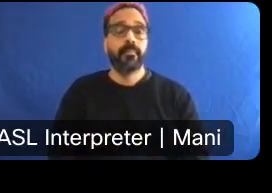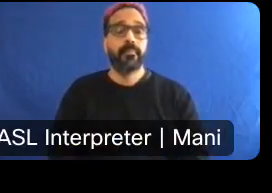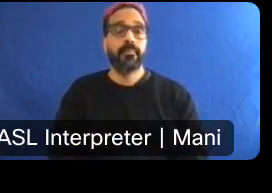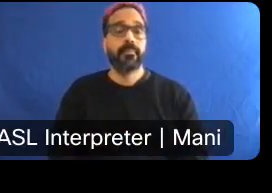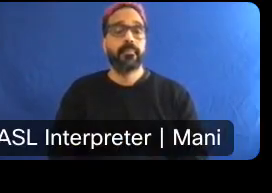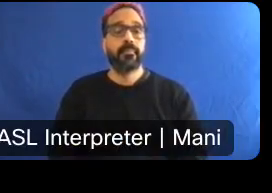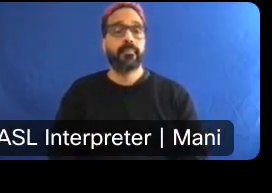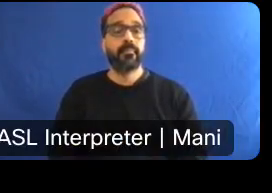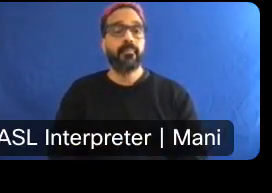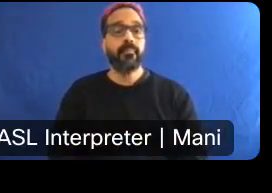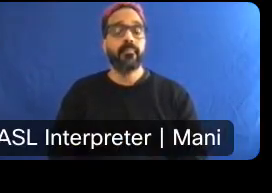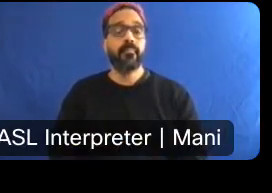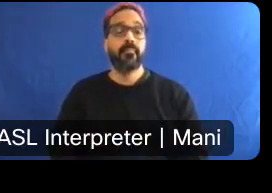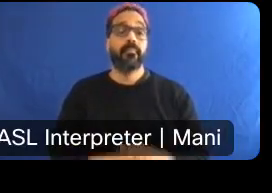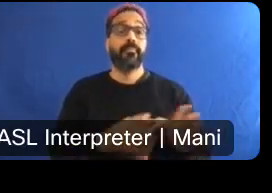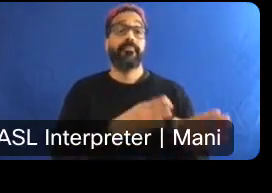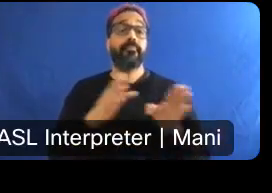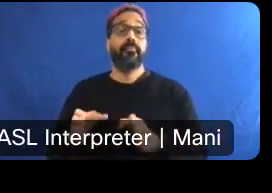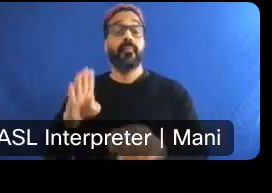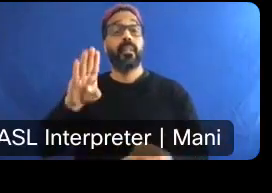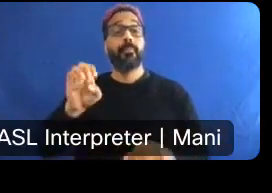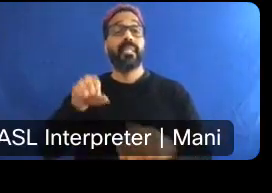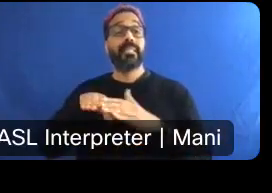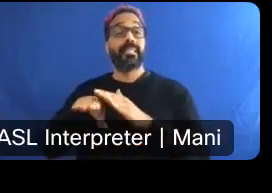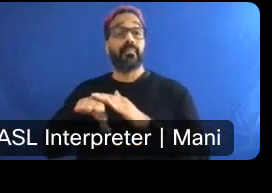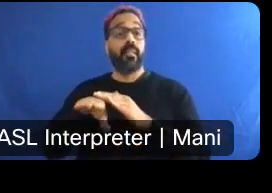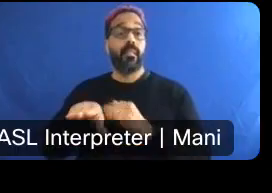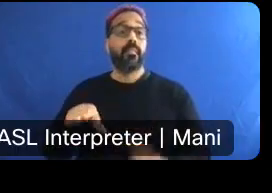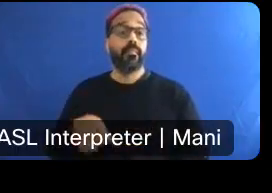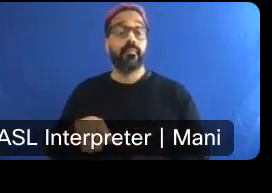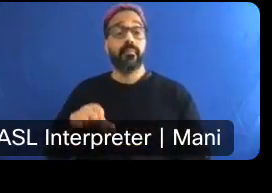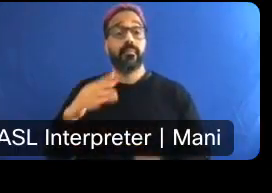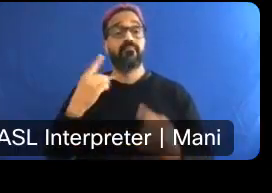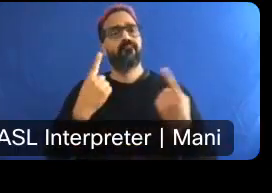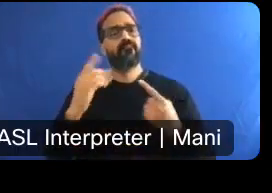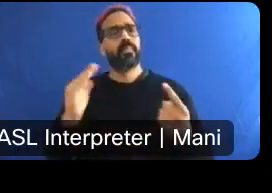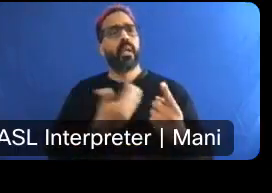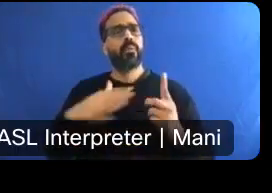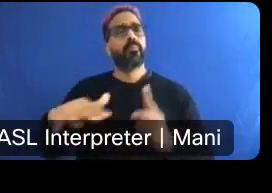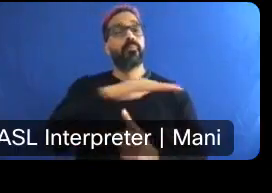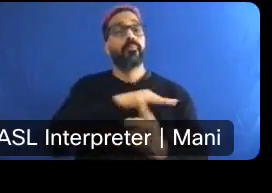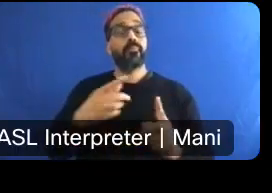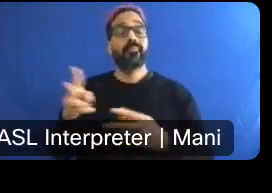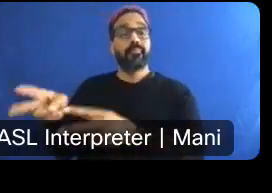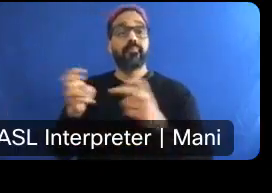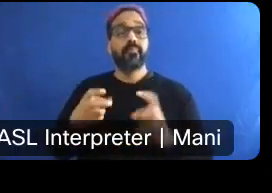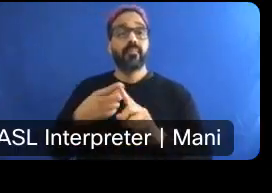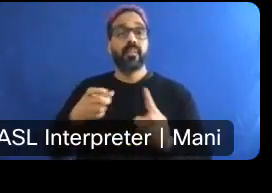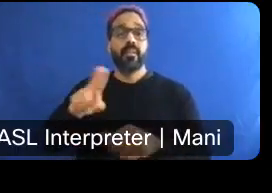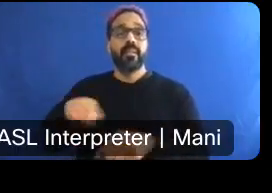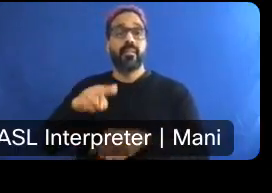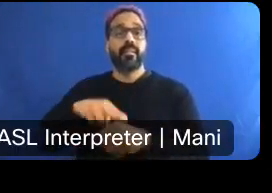So, being accessible and considering our environments comes from the National Center on Domestic Violence, Trauma, and